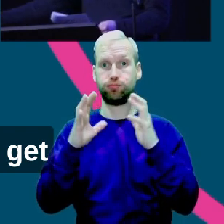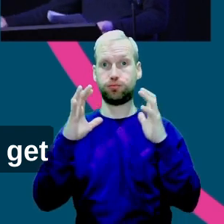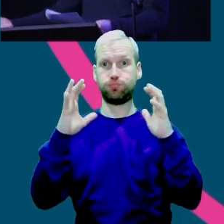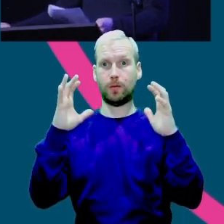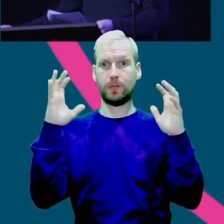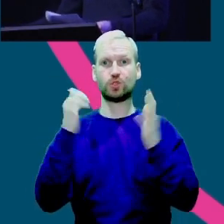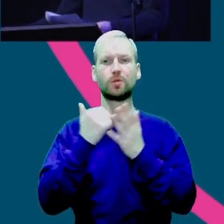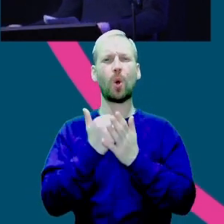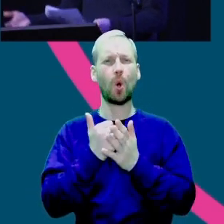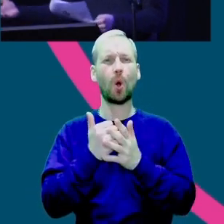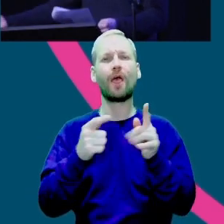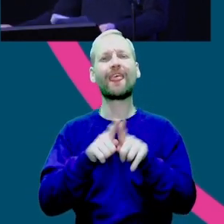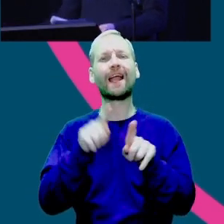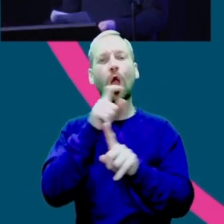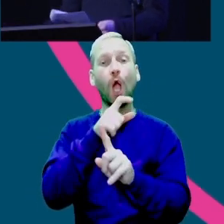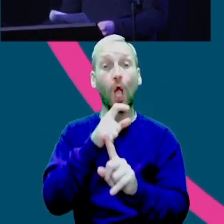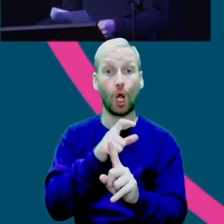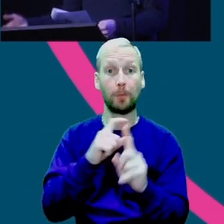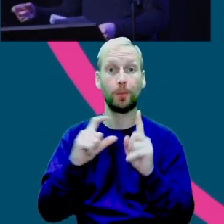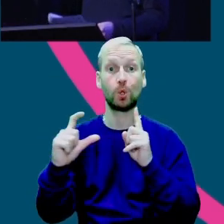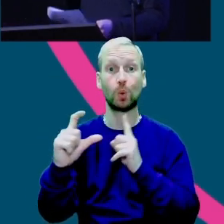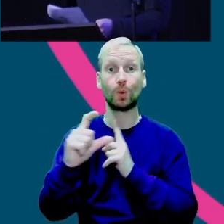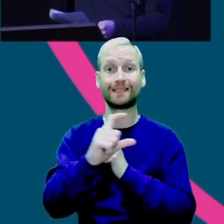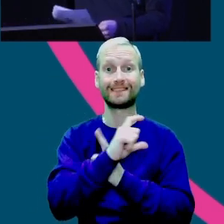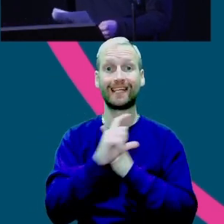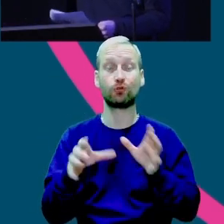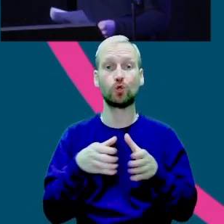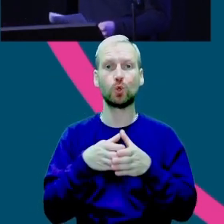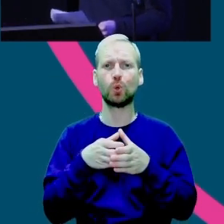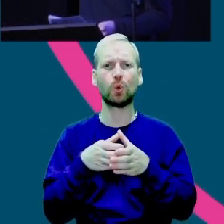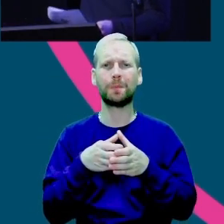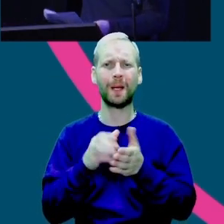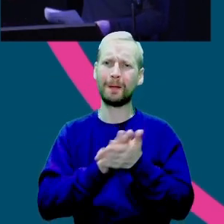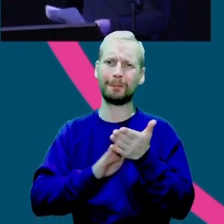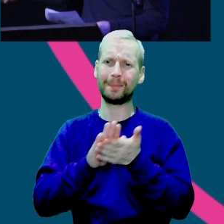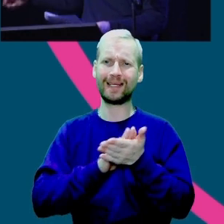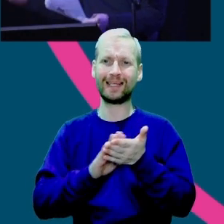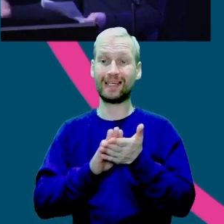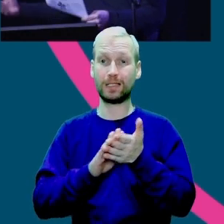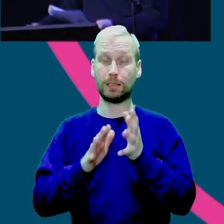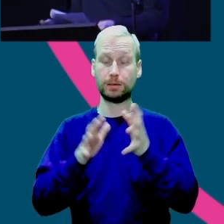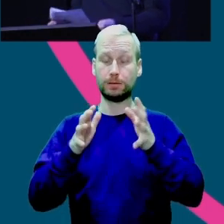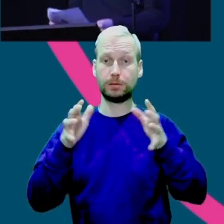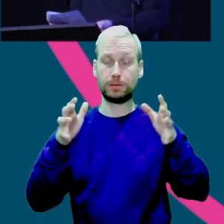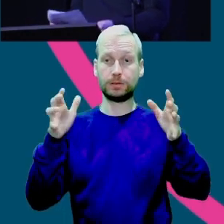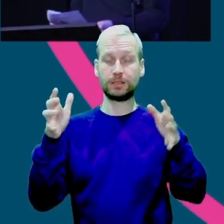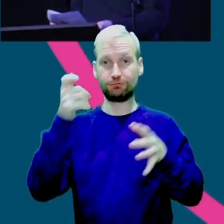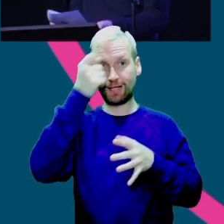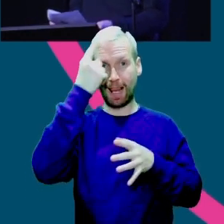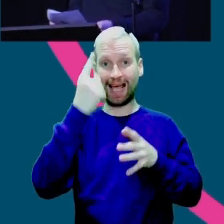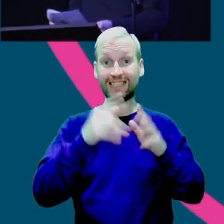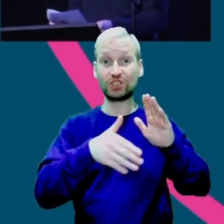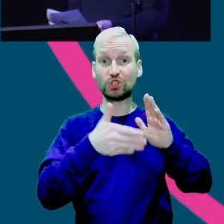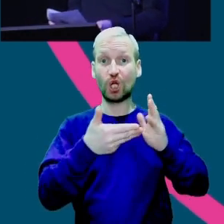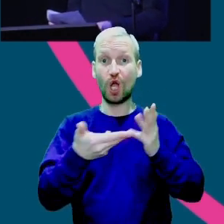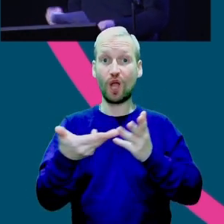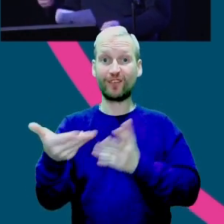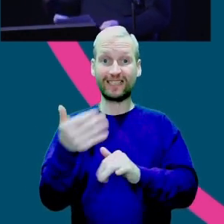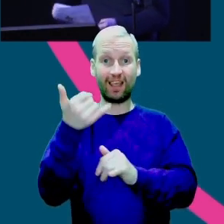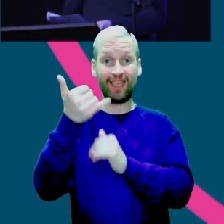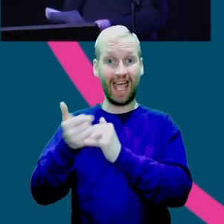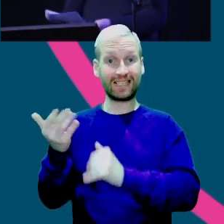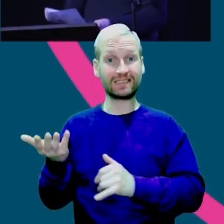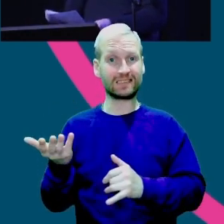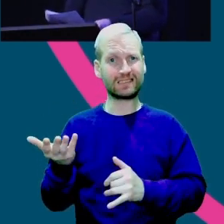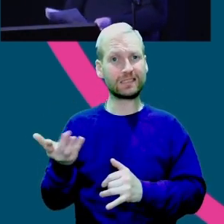and then we get to the community and community groups. It's not until we go a little bit further out that we actually get services. So